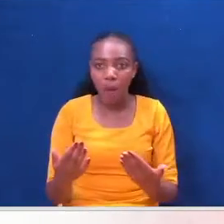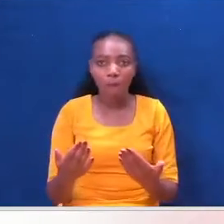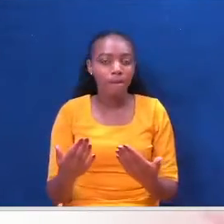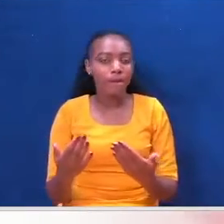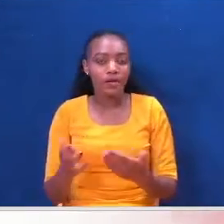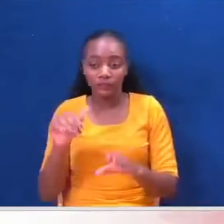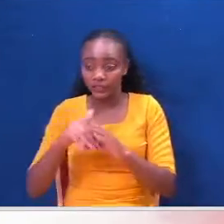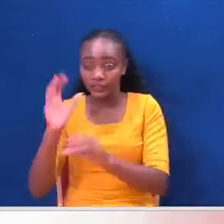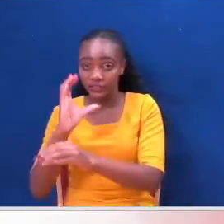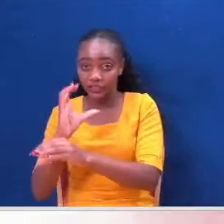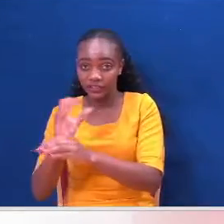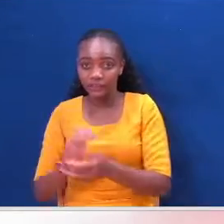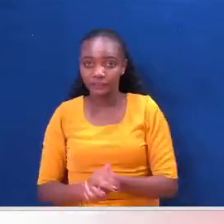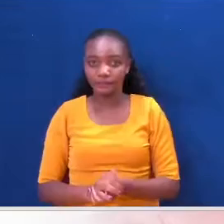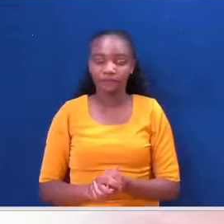churches.